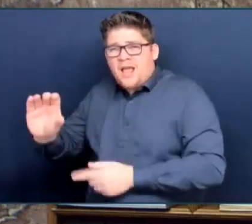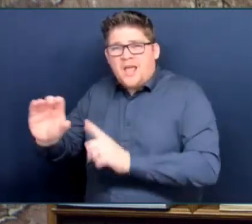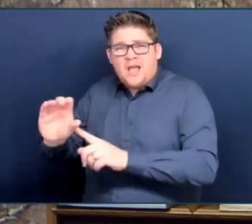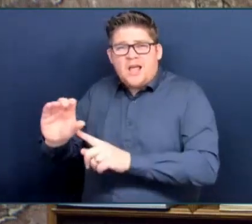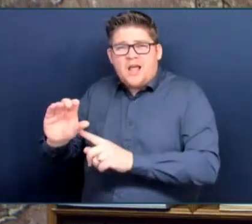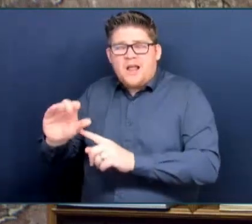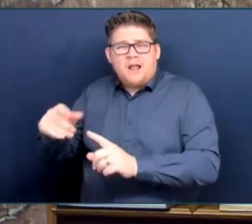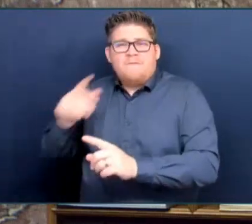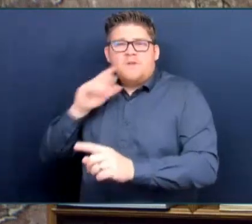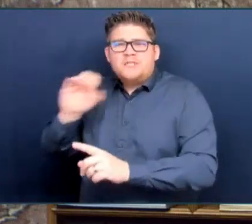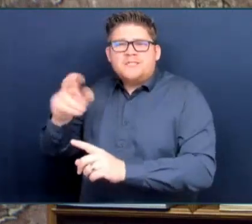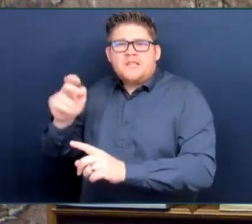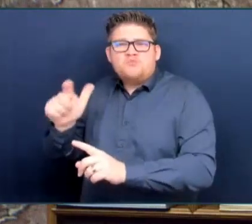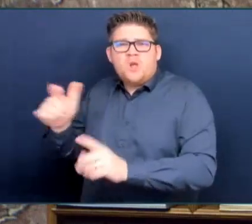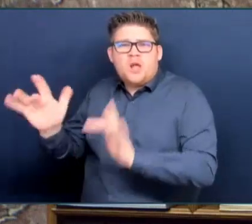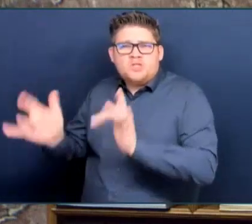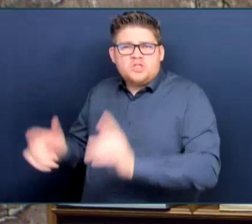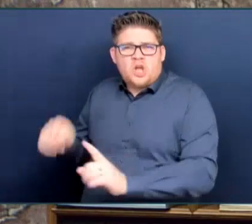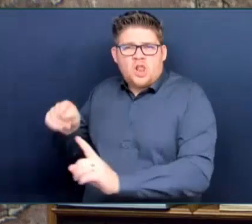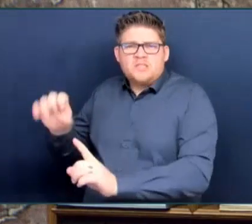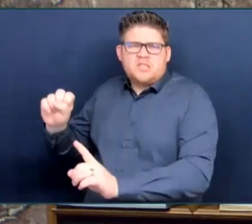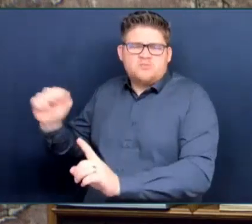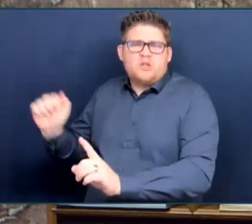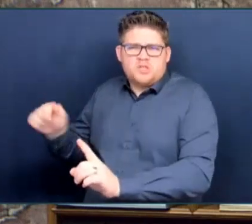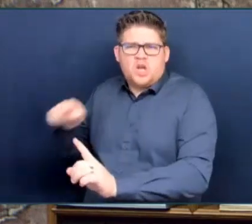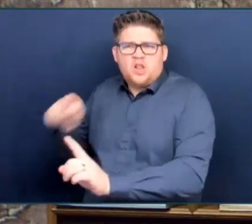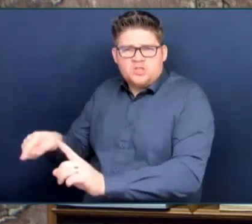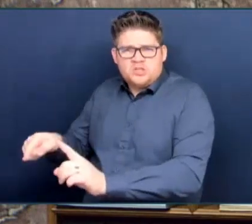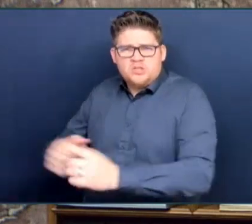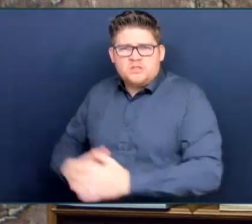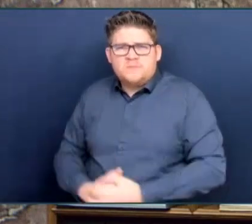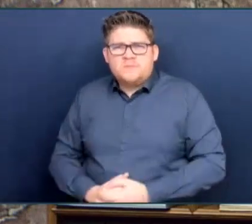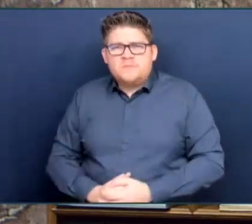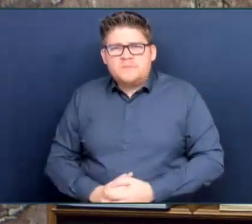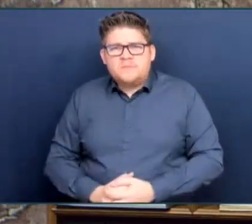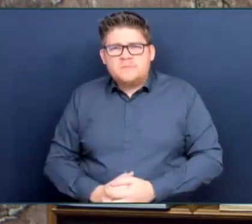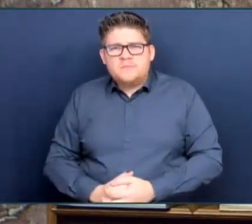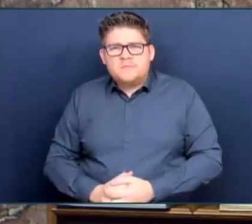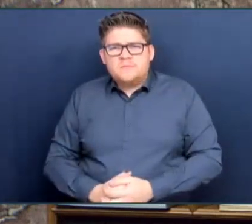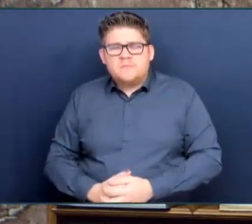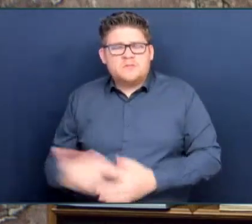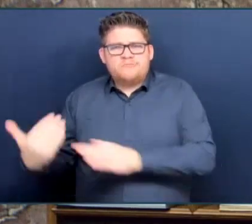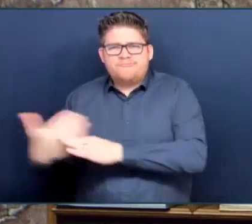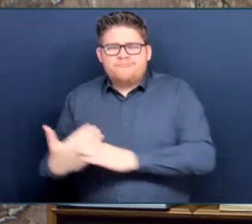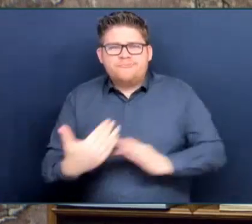Speaker. And again, Honourable Speaker, the member...